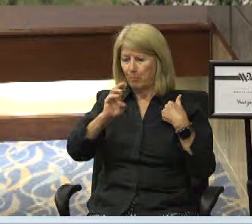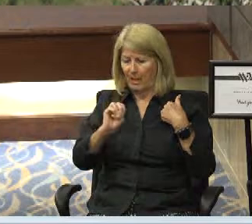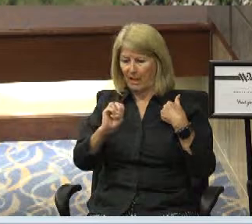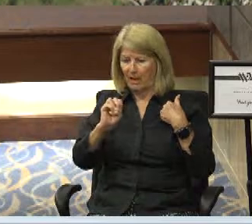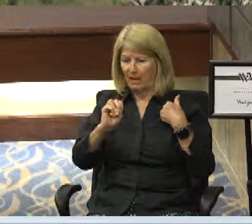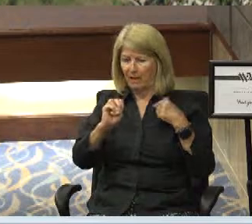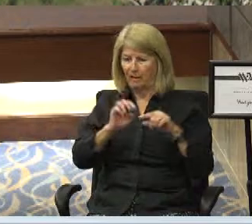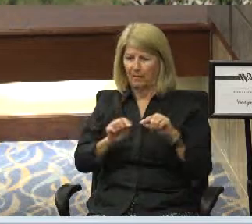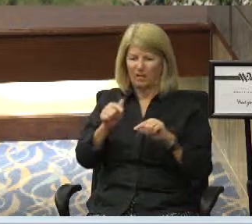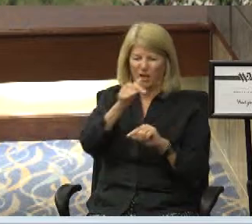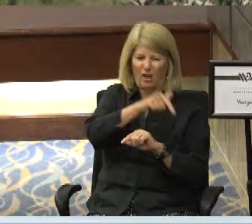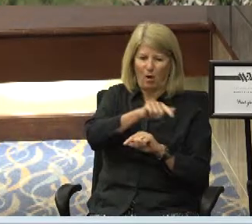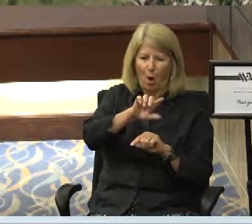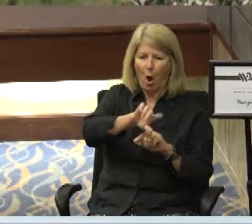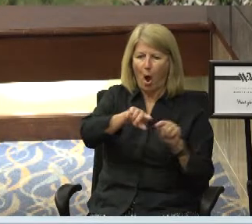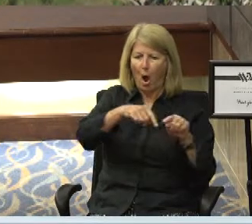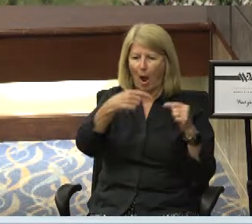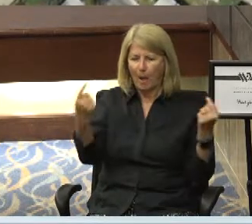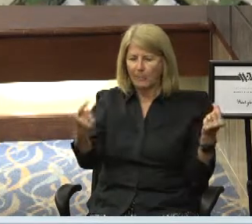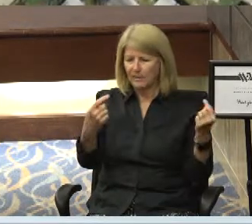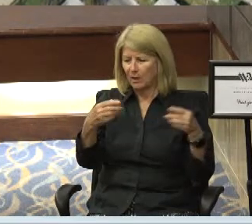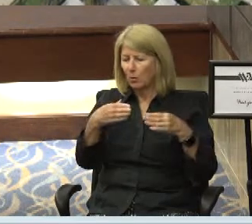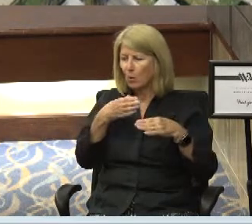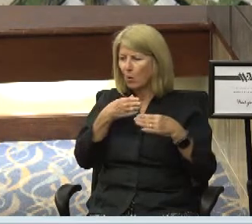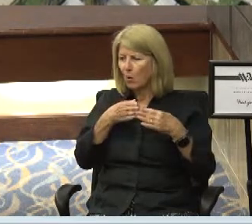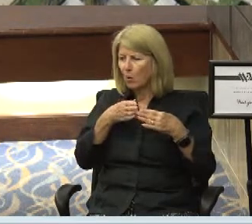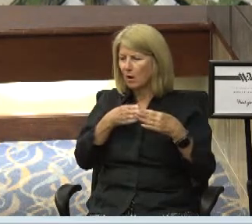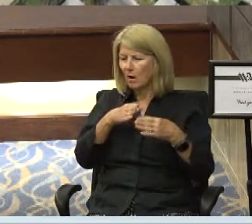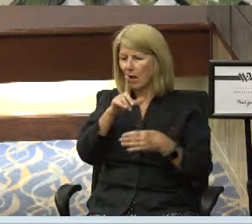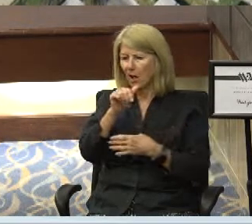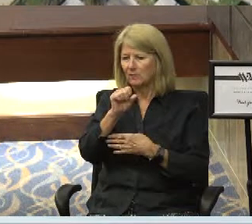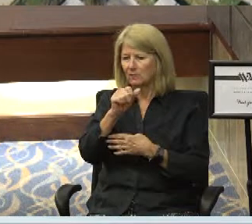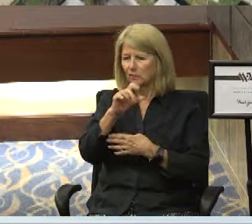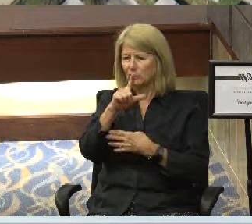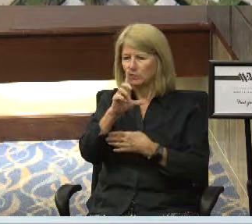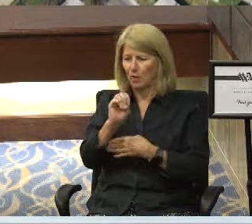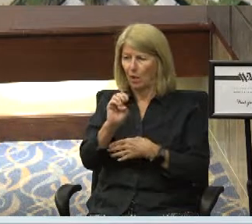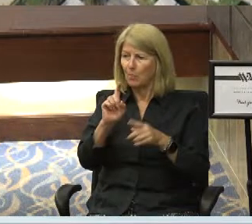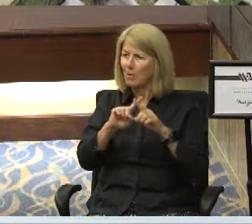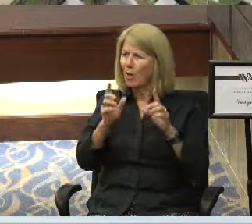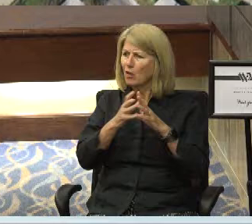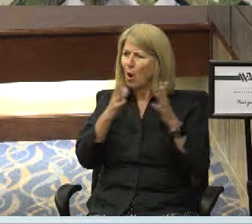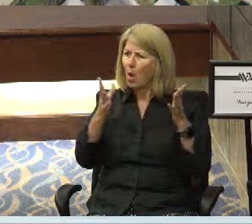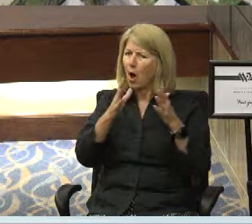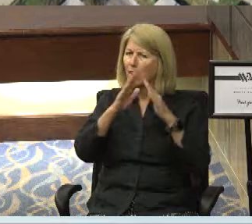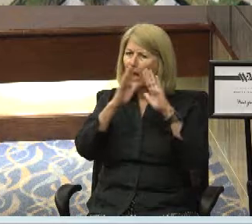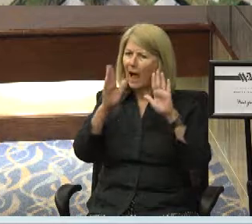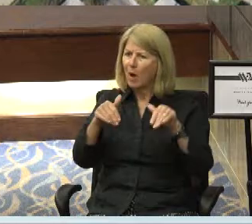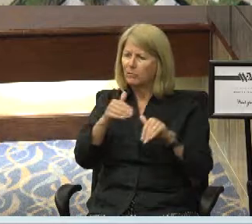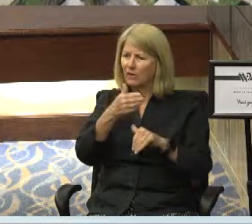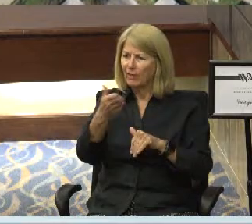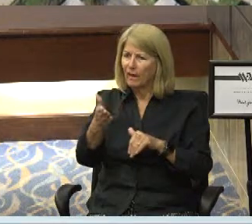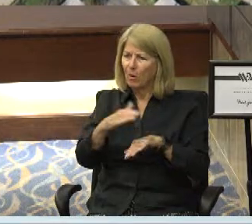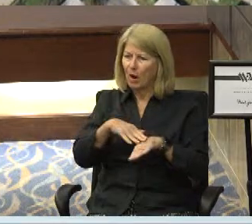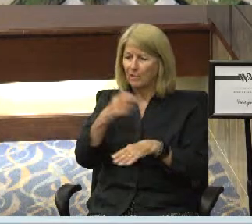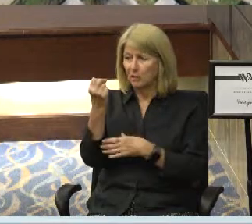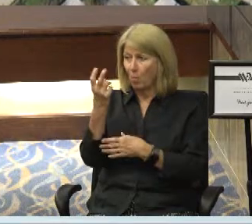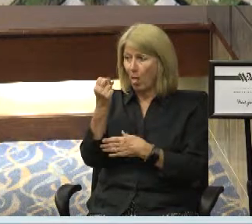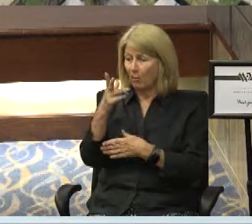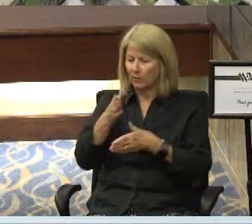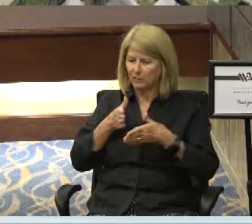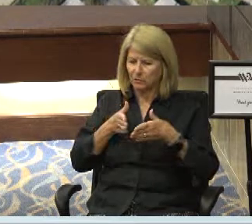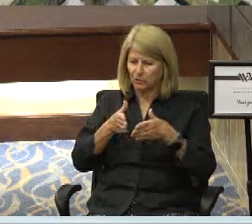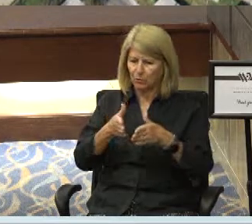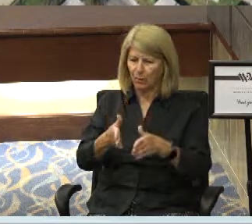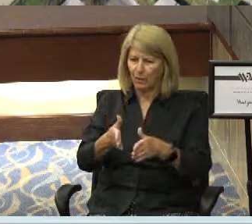street on the other corner of LaSalle. But there's a lot of housing there on 12th Street,